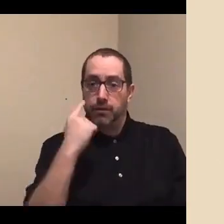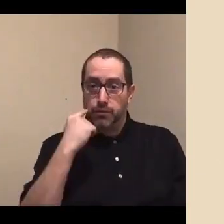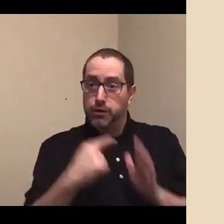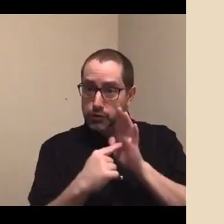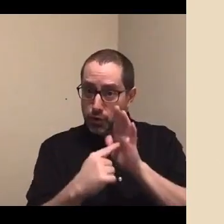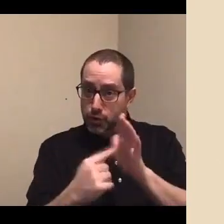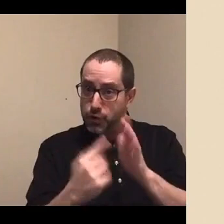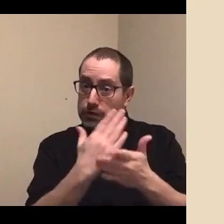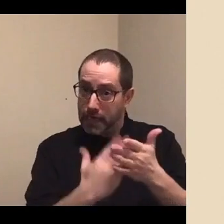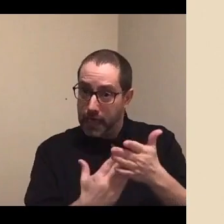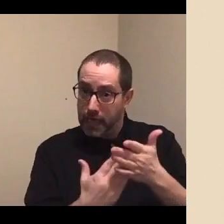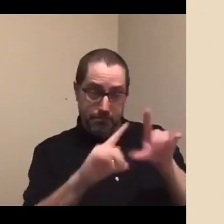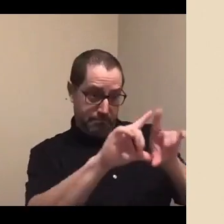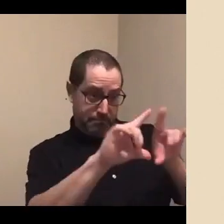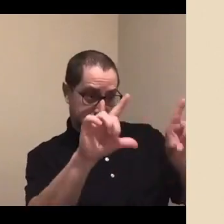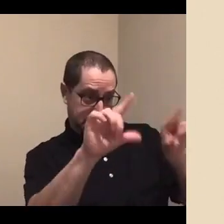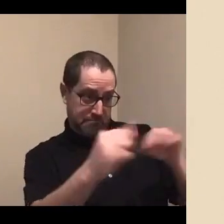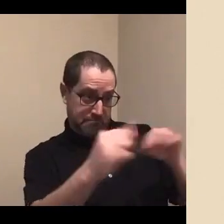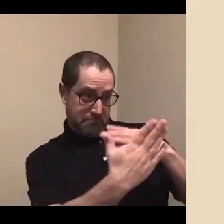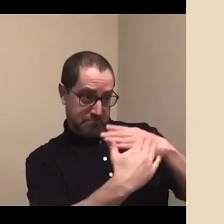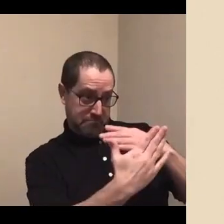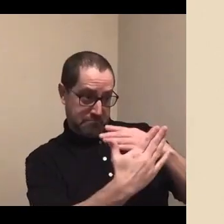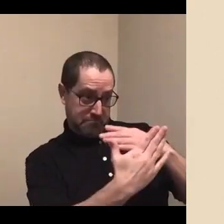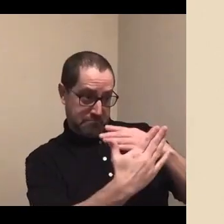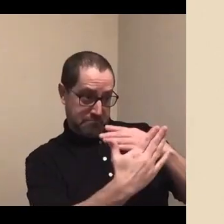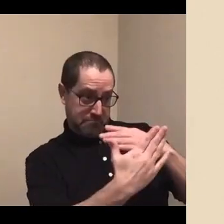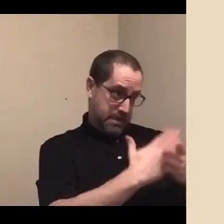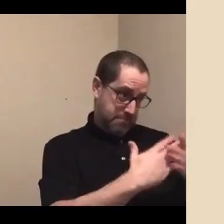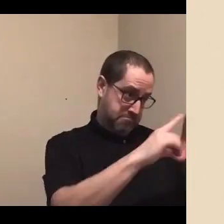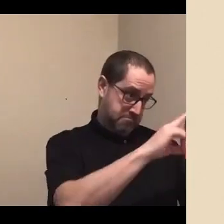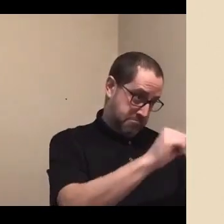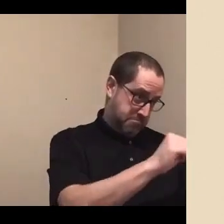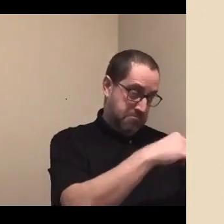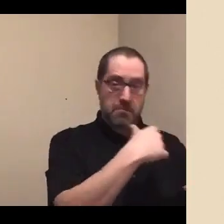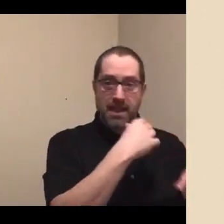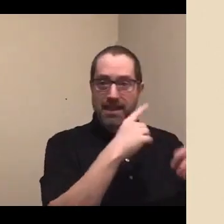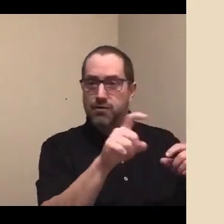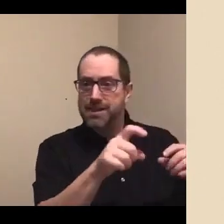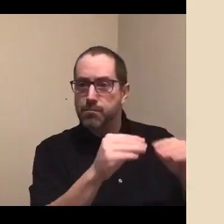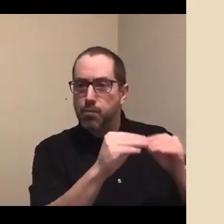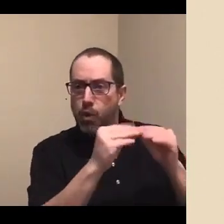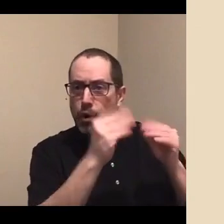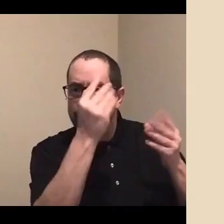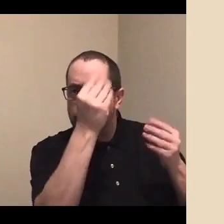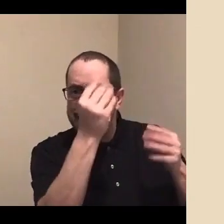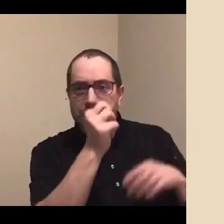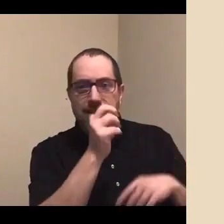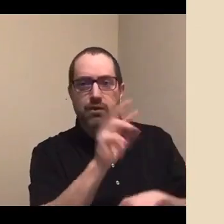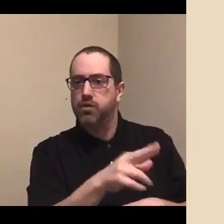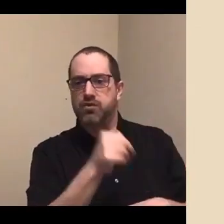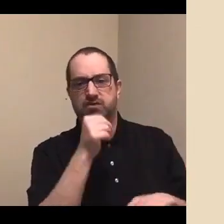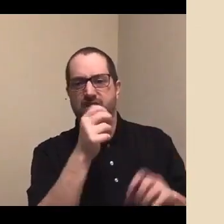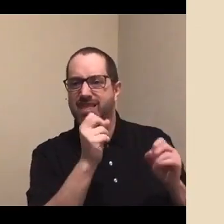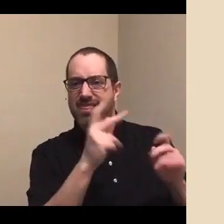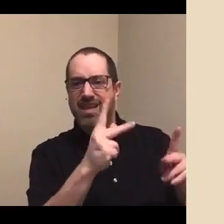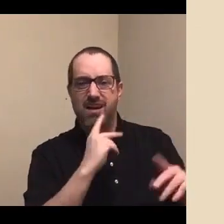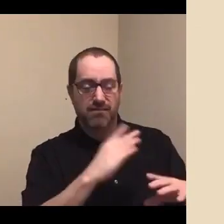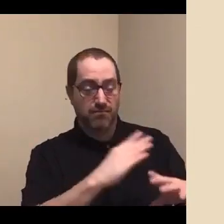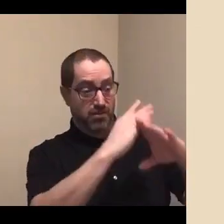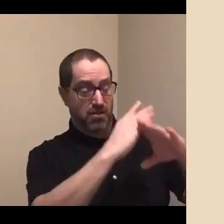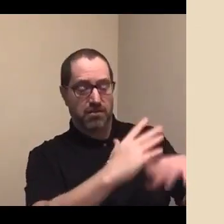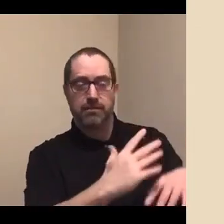you will receive if you are not eligible or you are missing information. We want you to be familiar with it and know